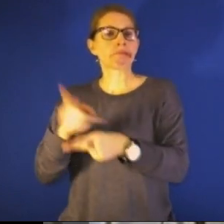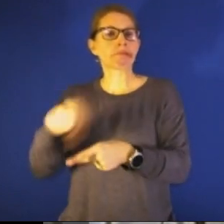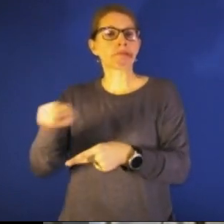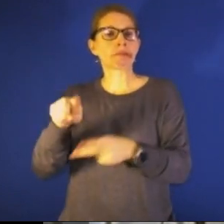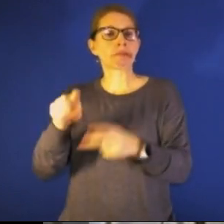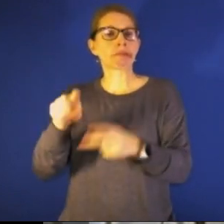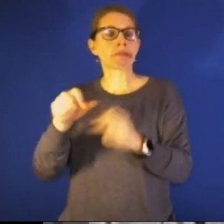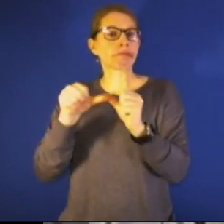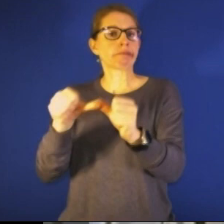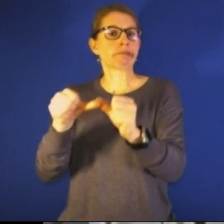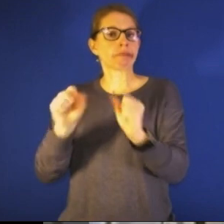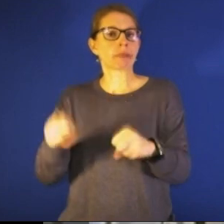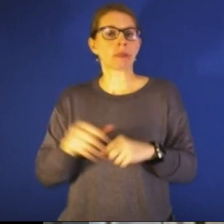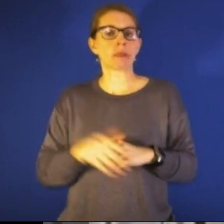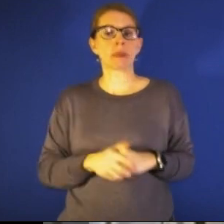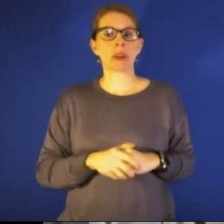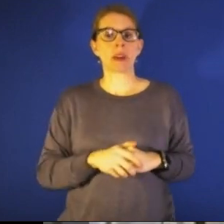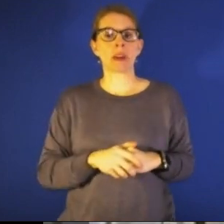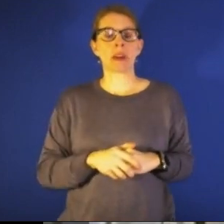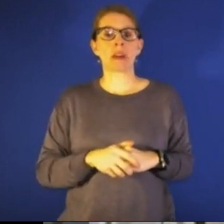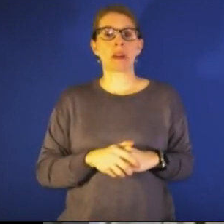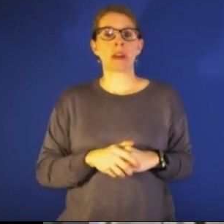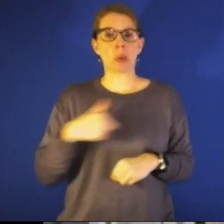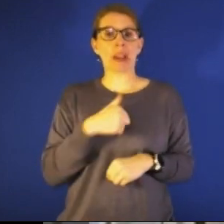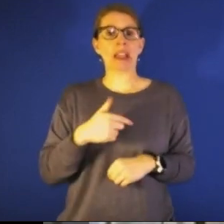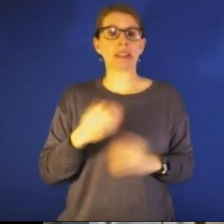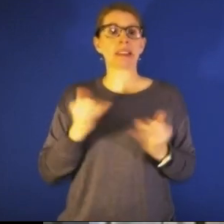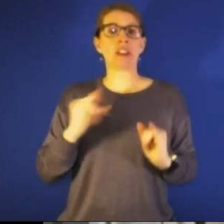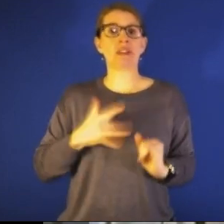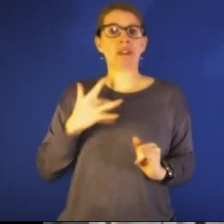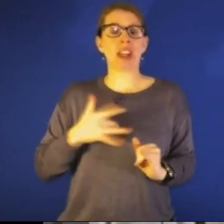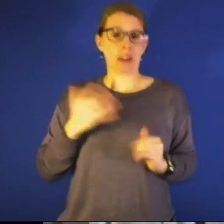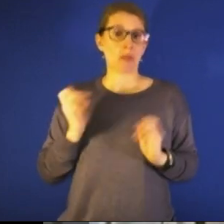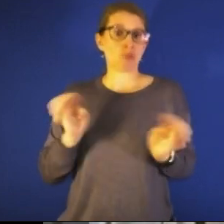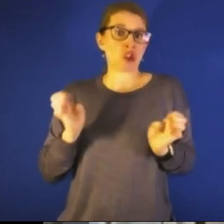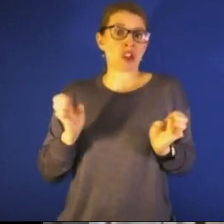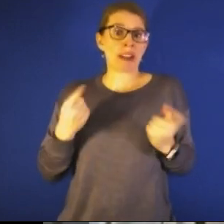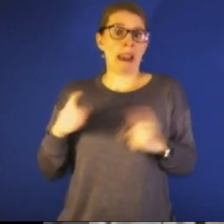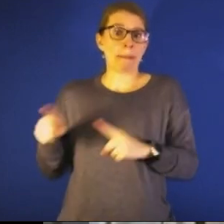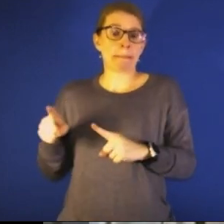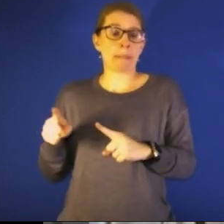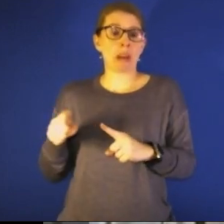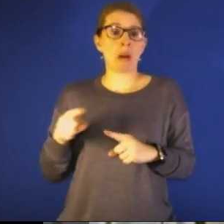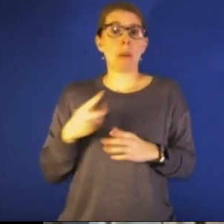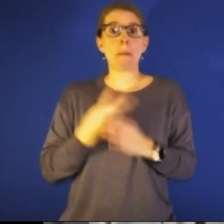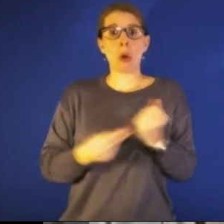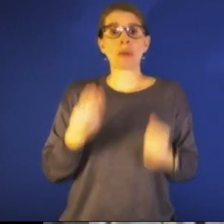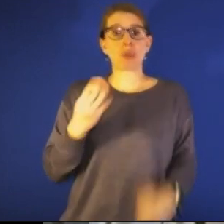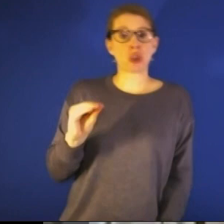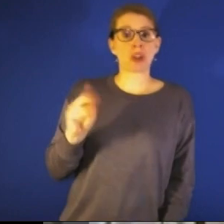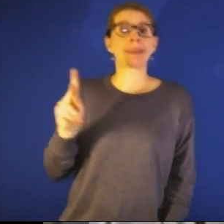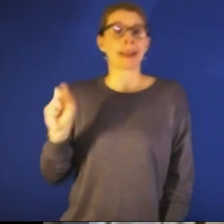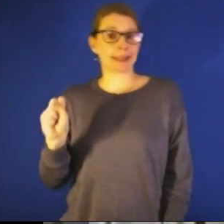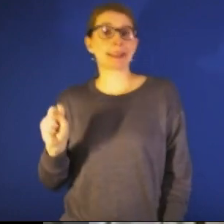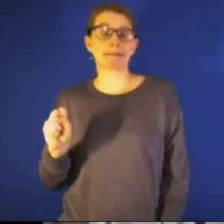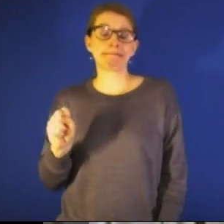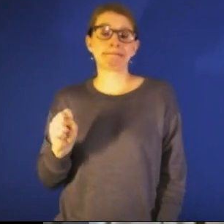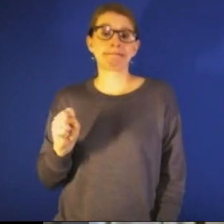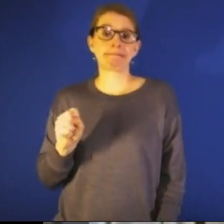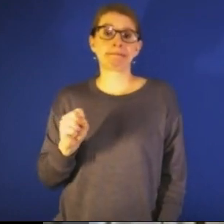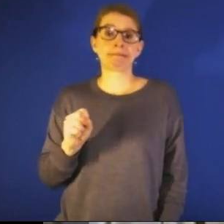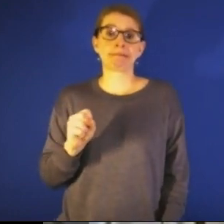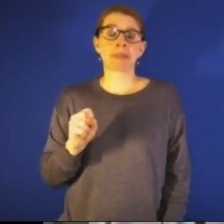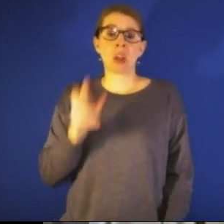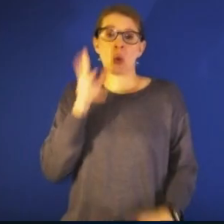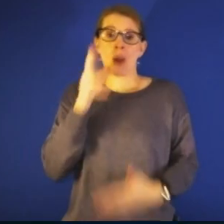still feel as if we are in an emergency state in both Missouri and Kansas. So yes, that would be welcome.